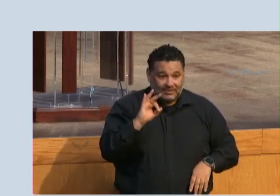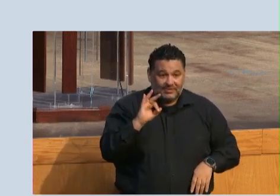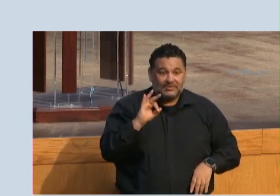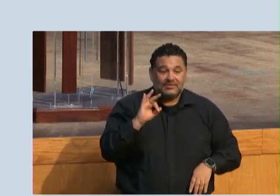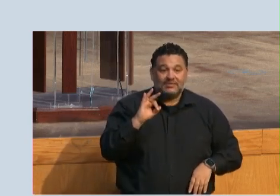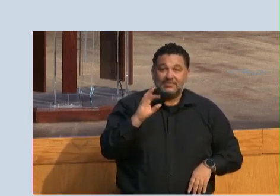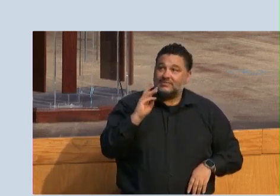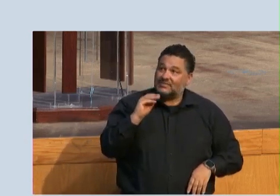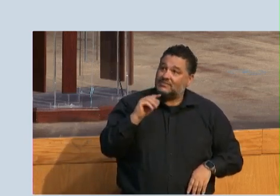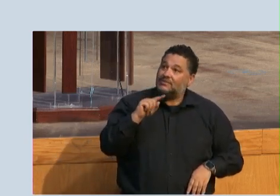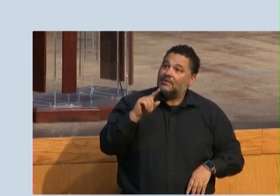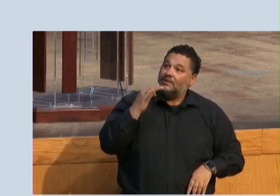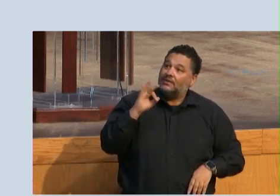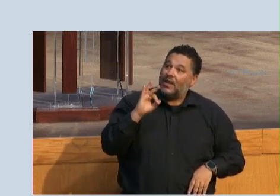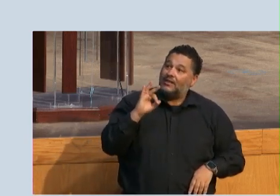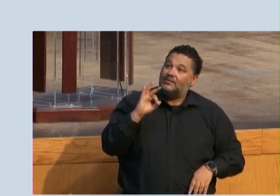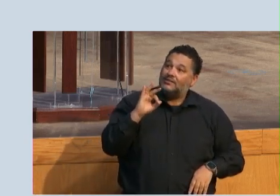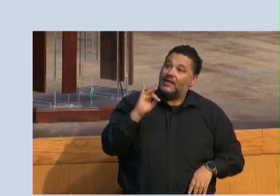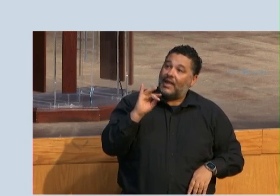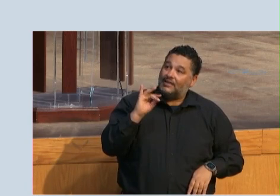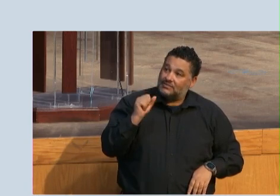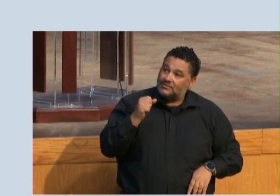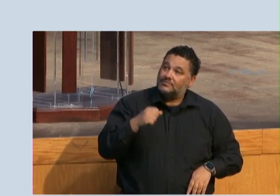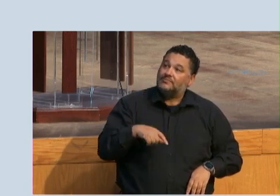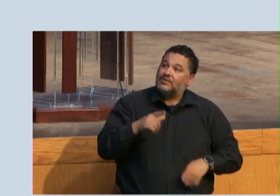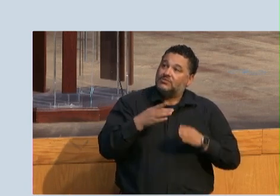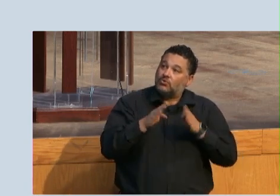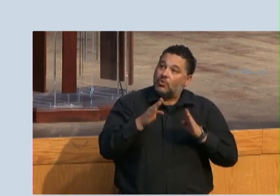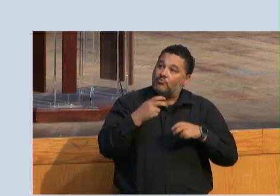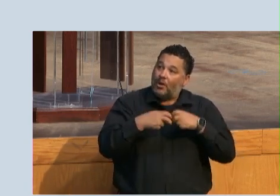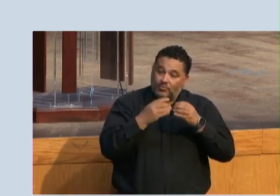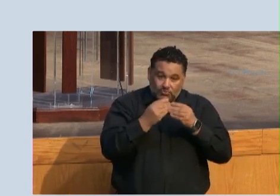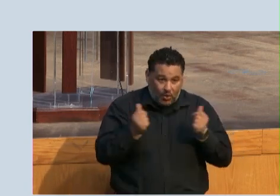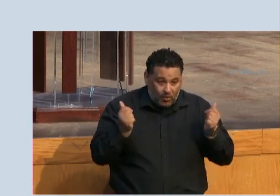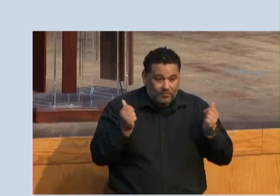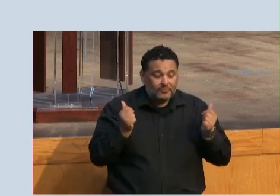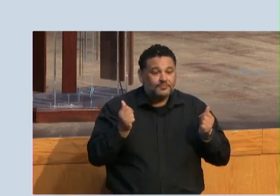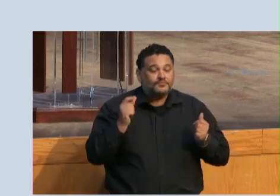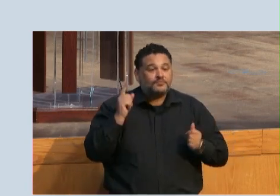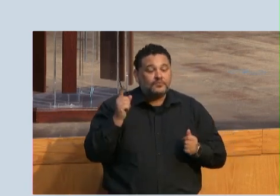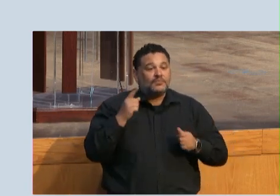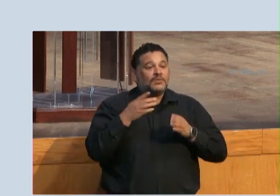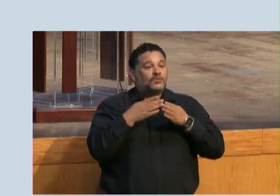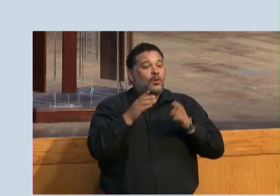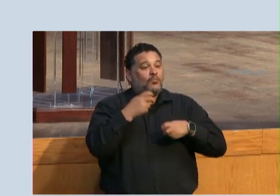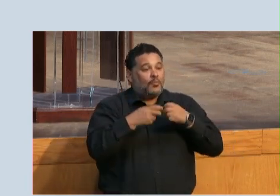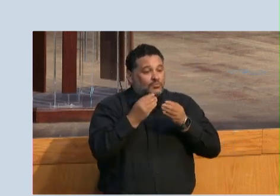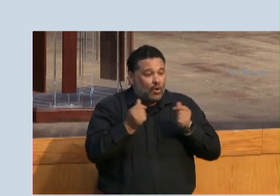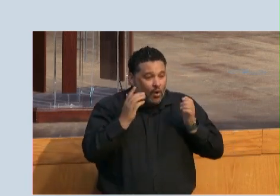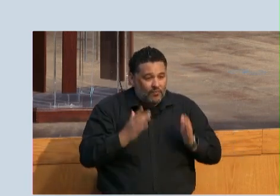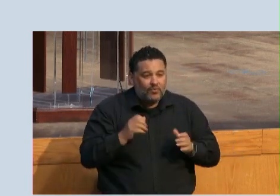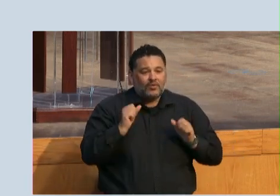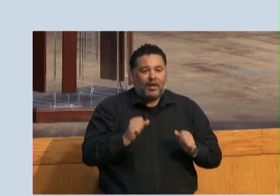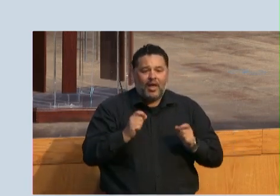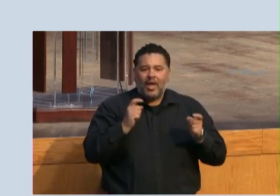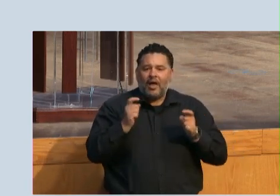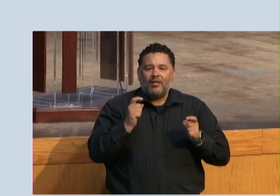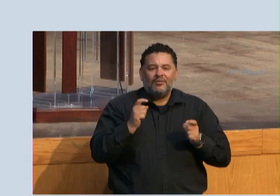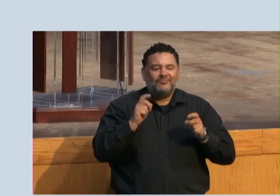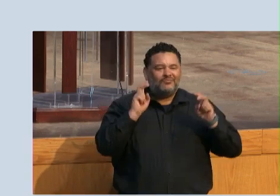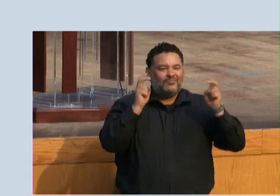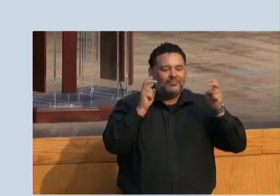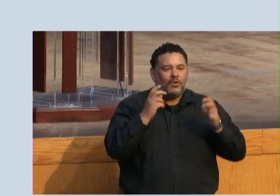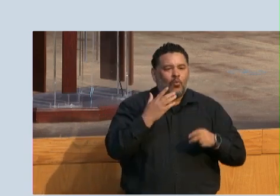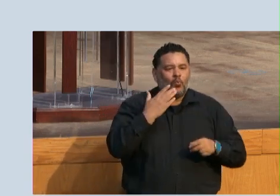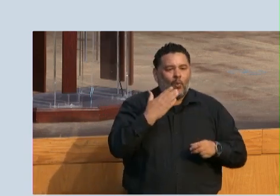of the general problem solver and other algorithm developments. Now, the general problem solver, it could handle what was called